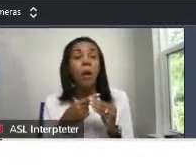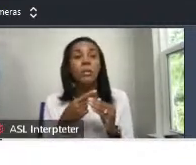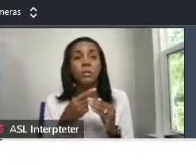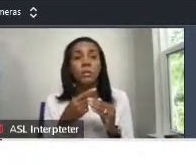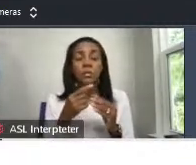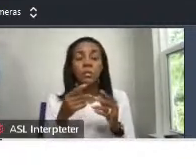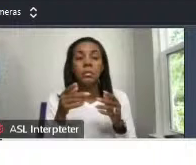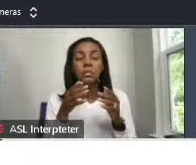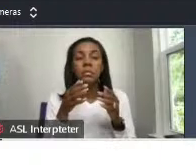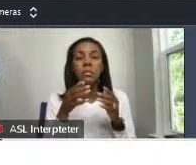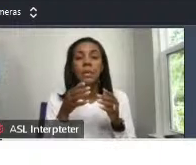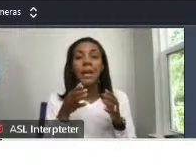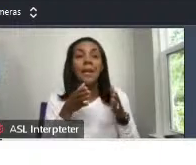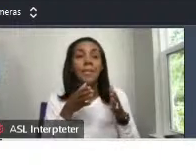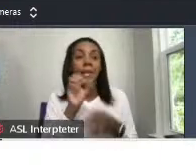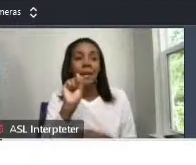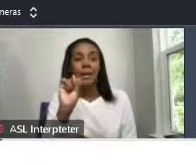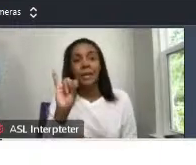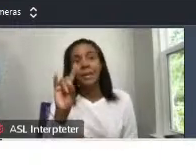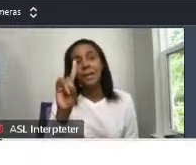for sidewalks to